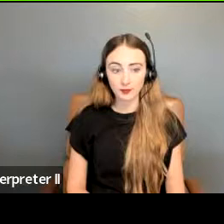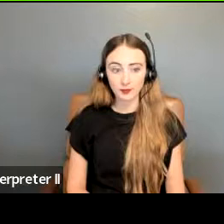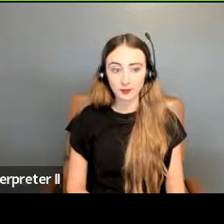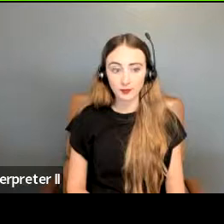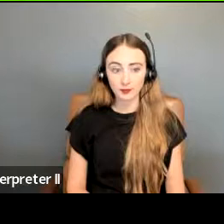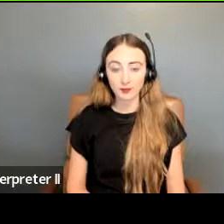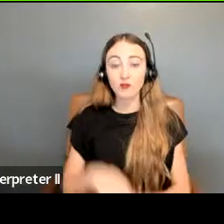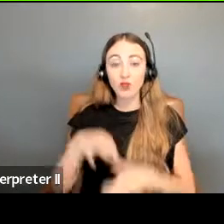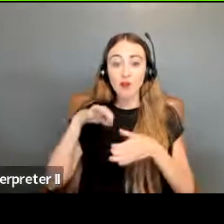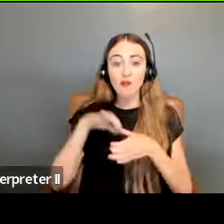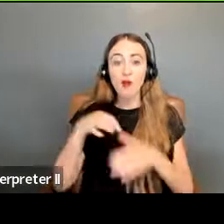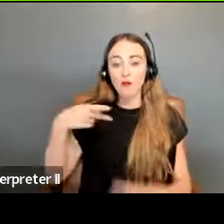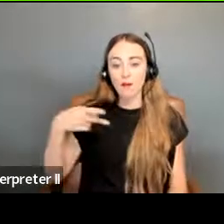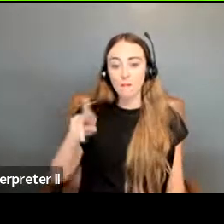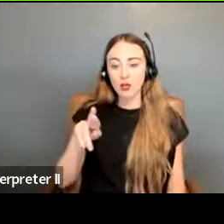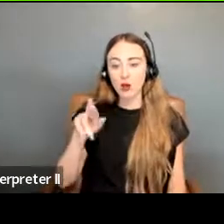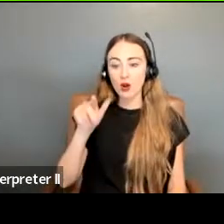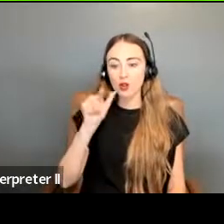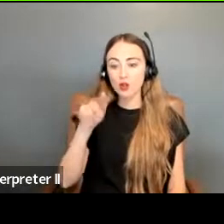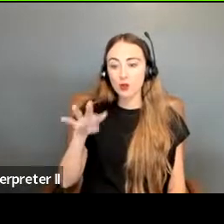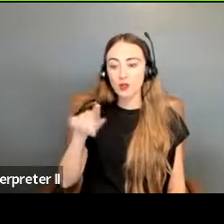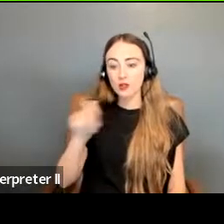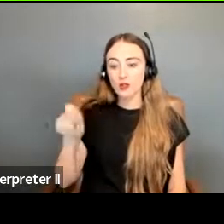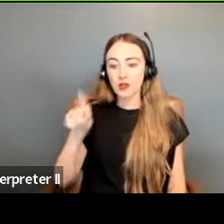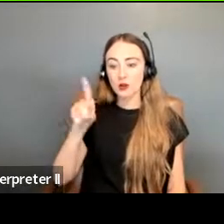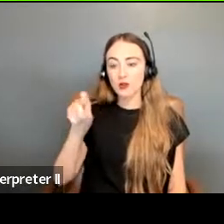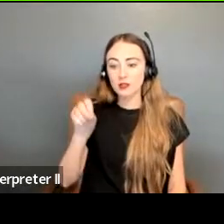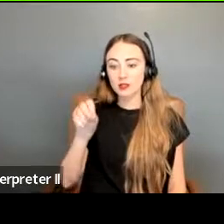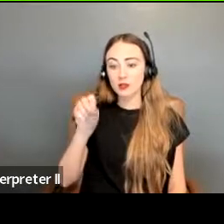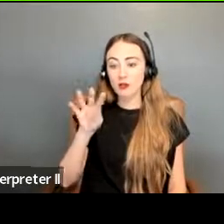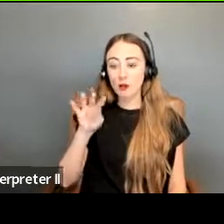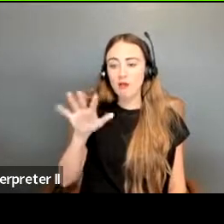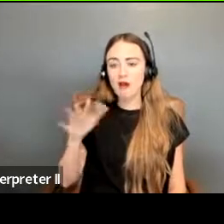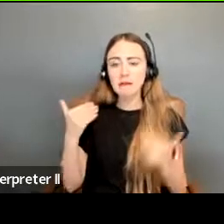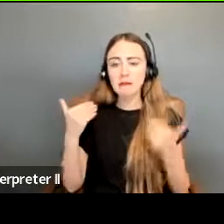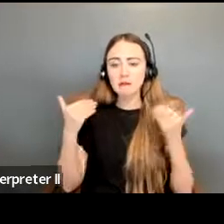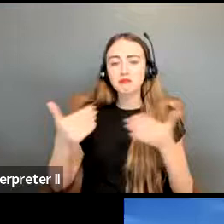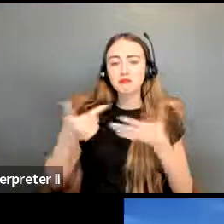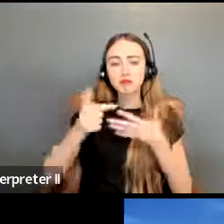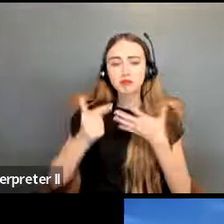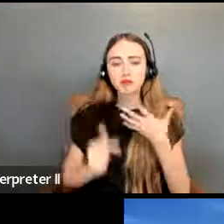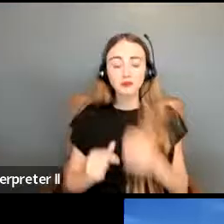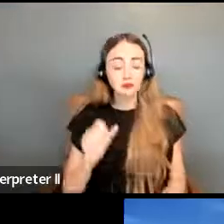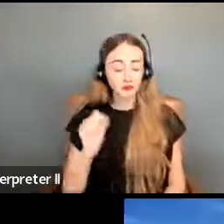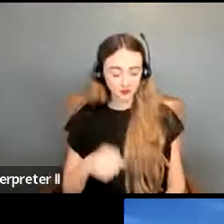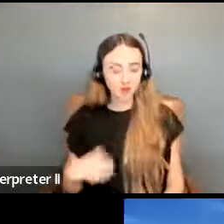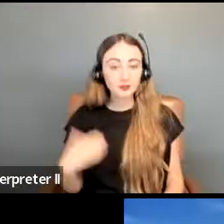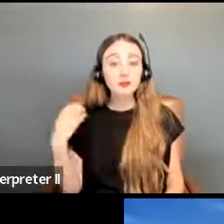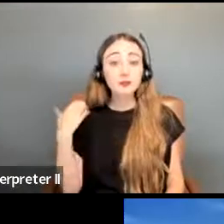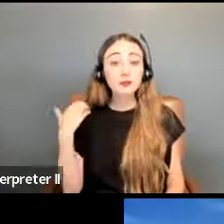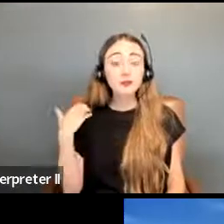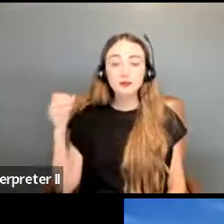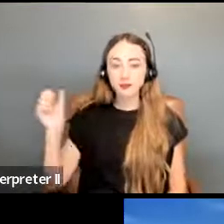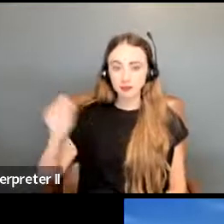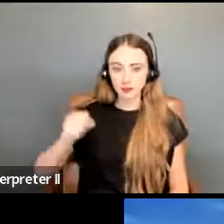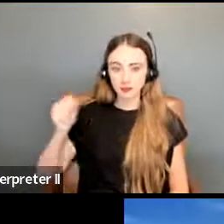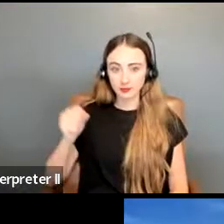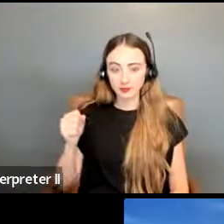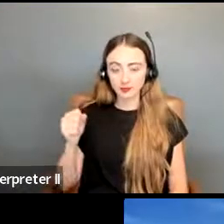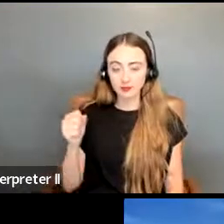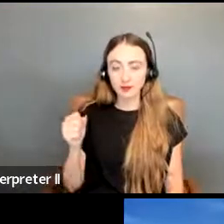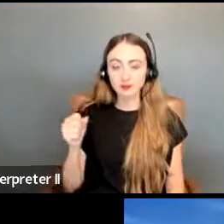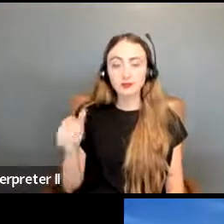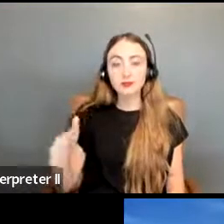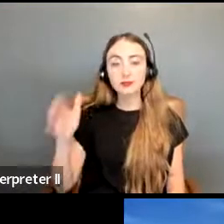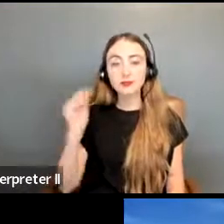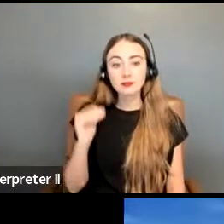The vote will be on PR 24-1045. Madam Secretary, would you call the roll? Chairman Mendelson? Yes. Chairman